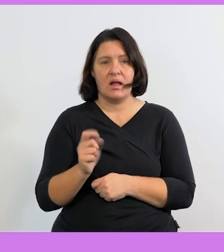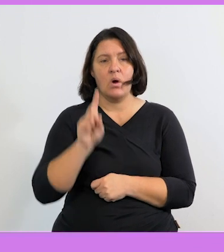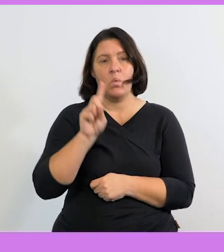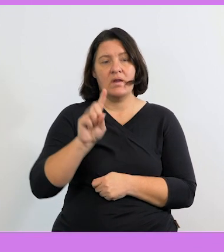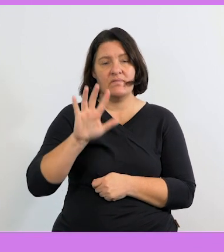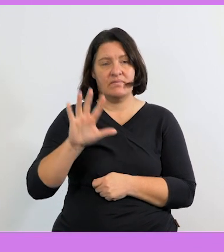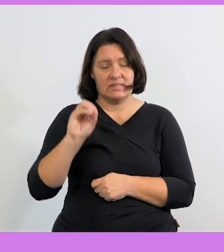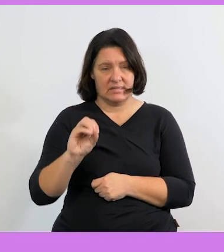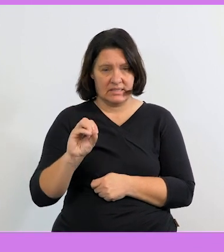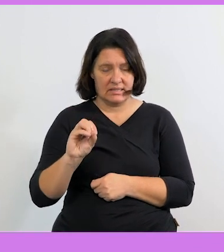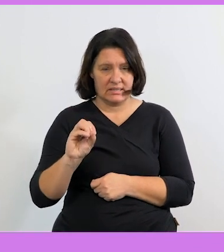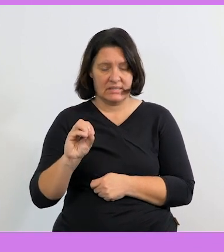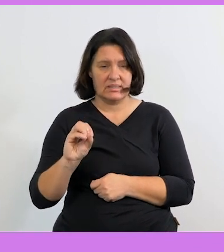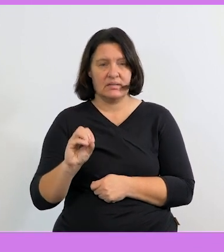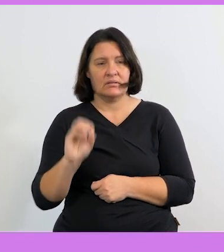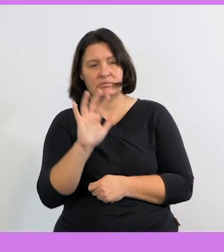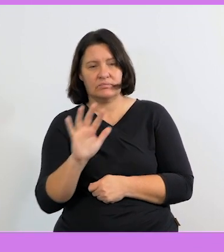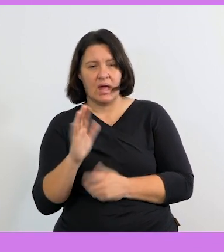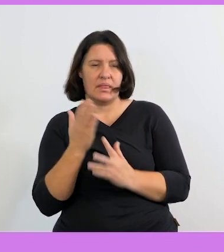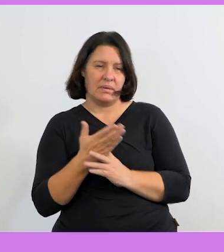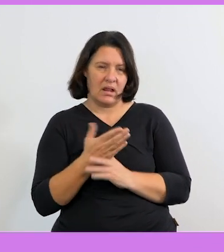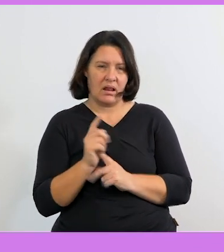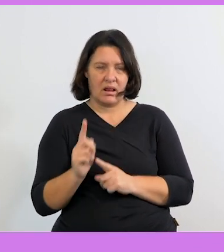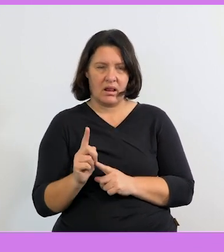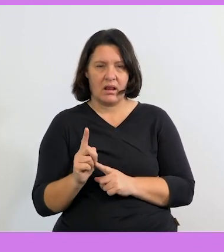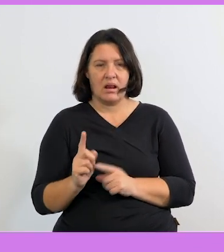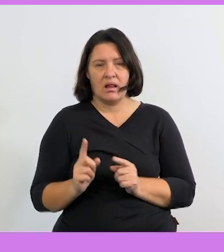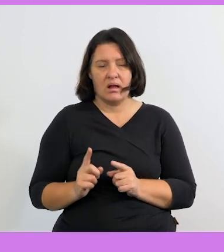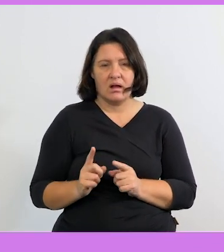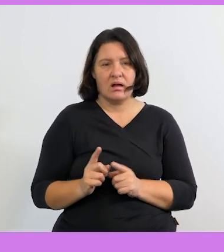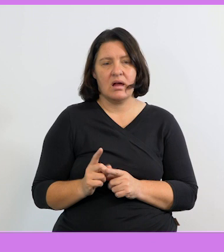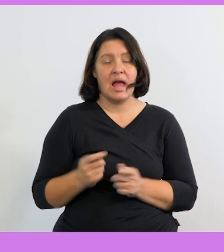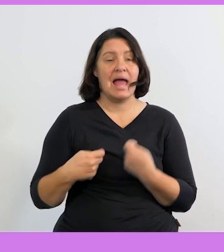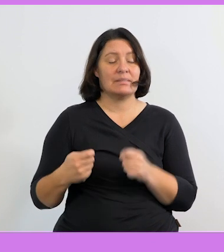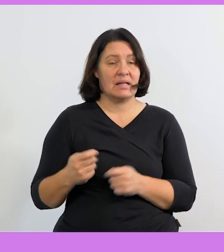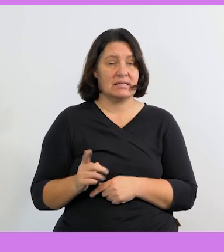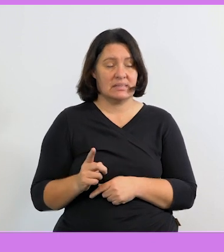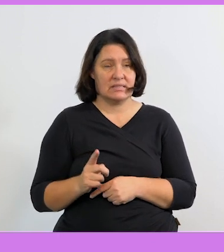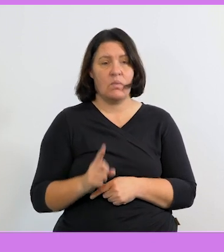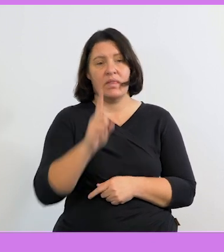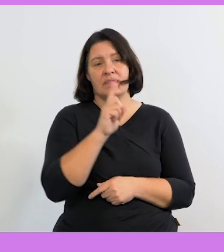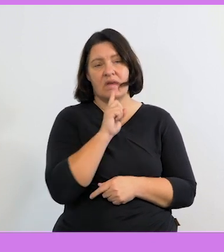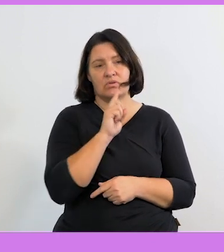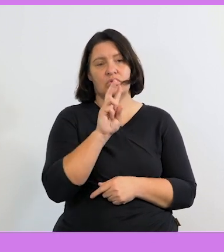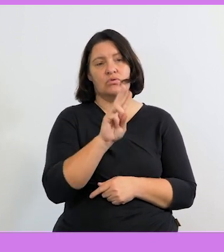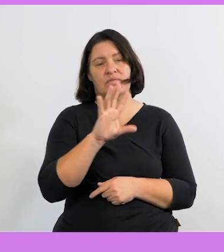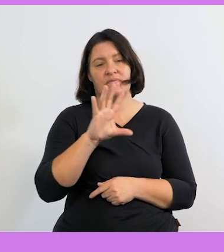sells 150 bunny chows again, more or less they're in the middle, and then our expense will be